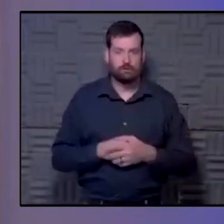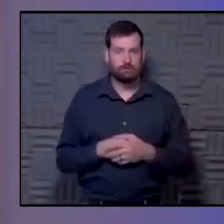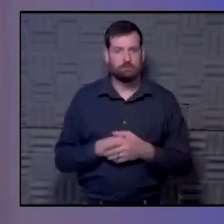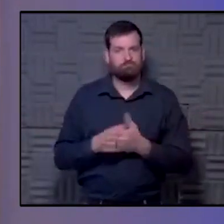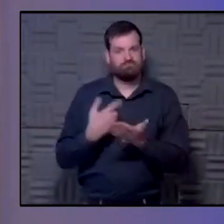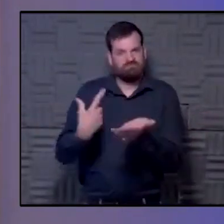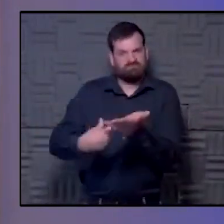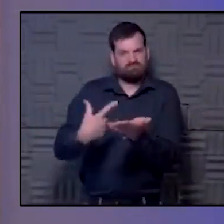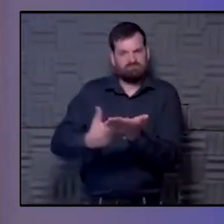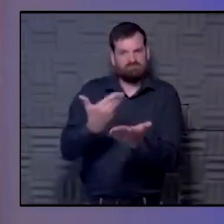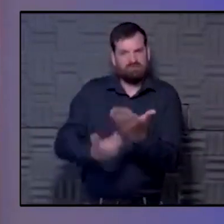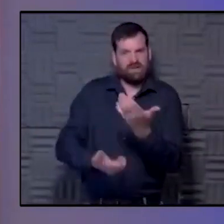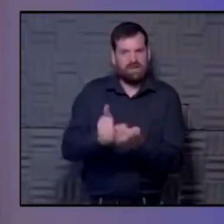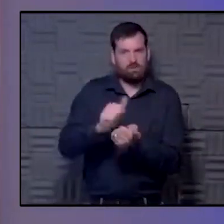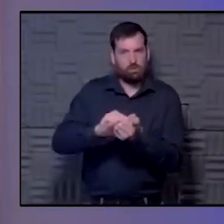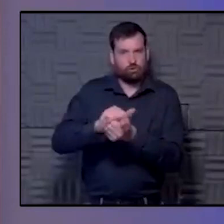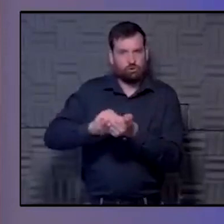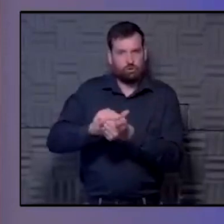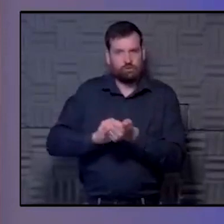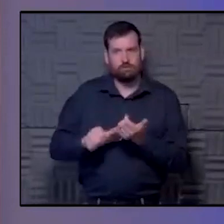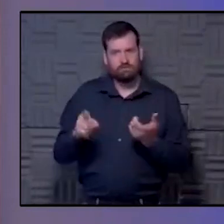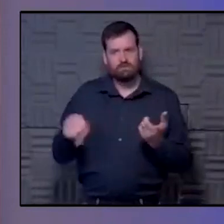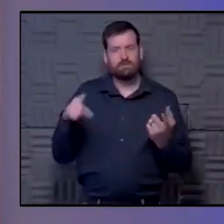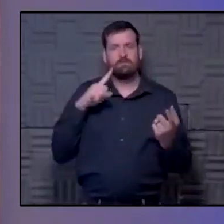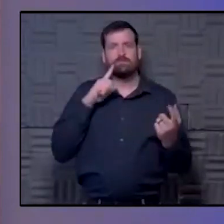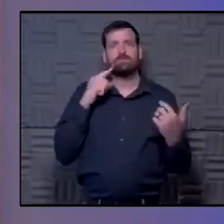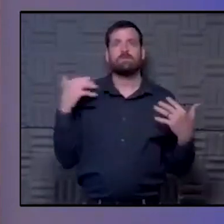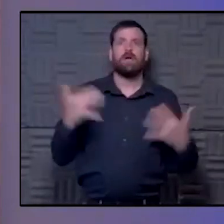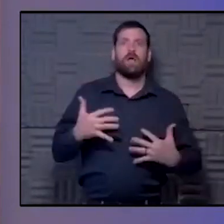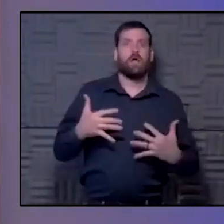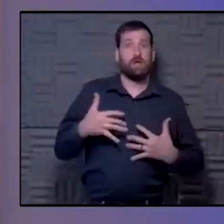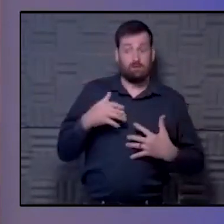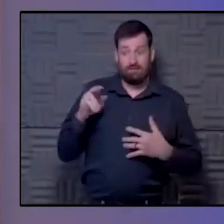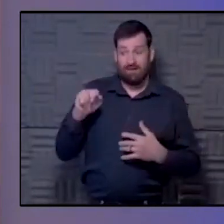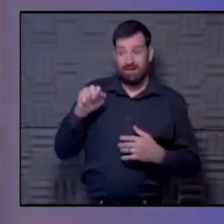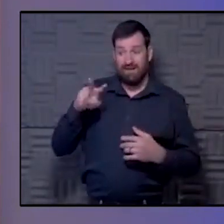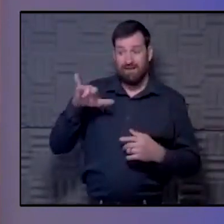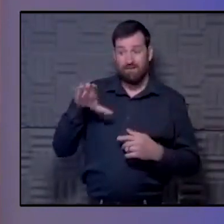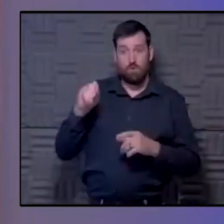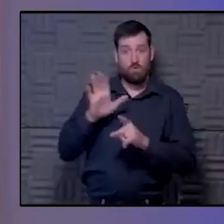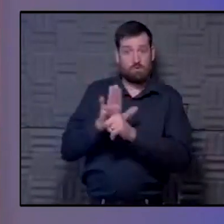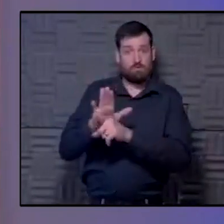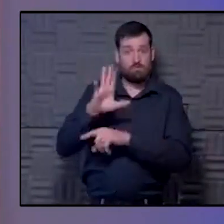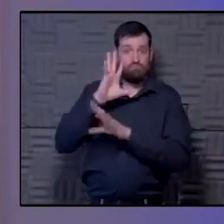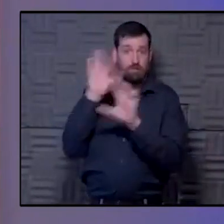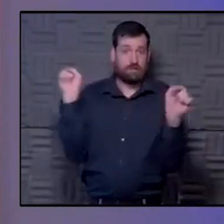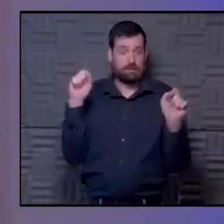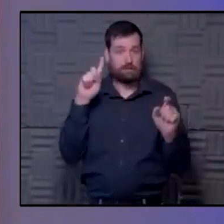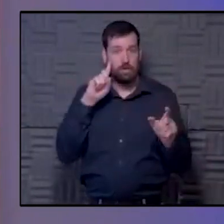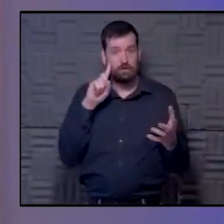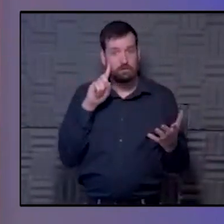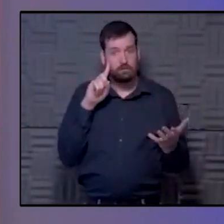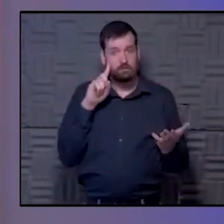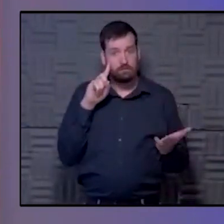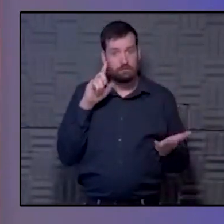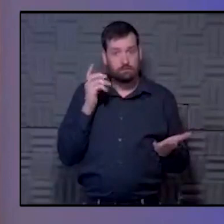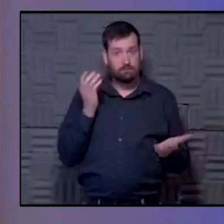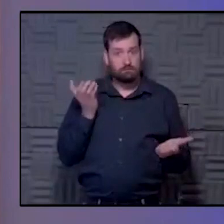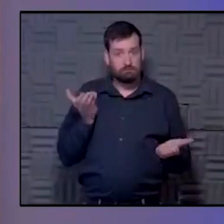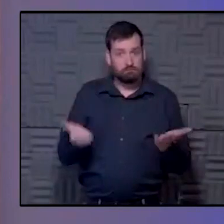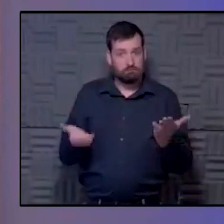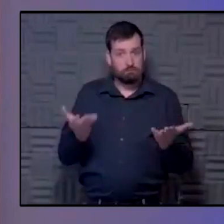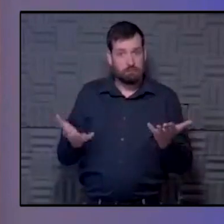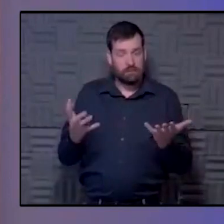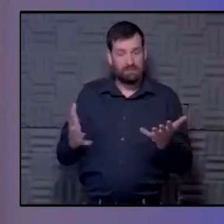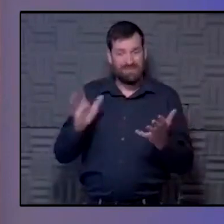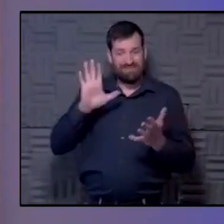washing, so they were frightened. They thought, the Navajos, President Inez and the tribal council thought they might lose their